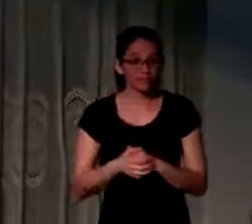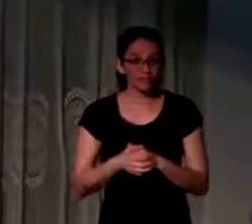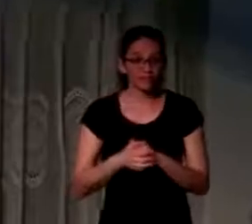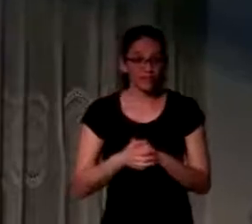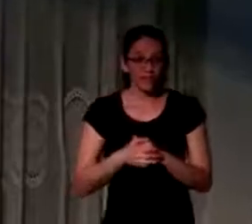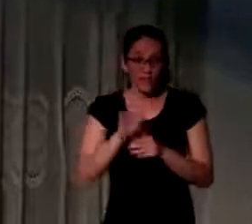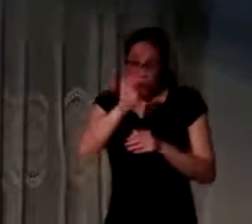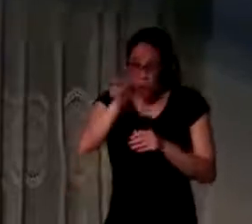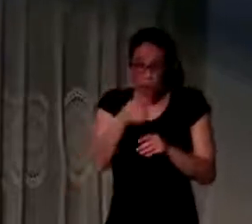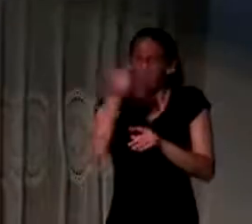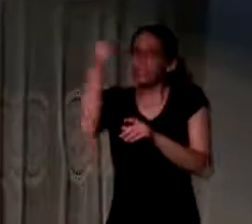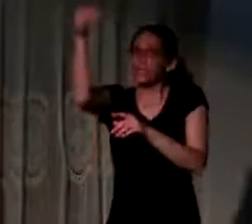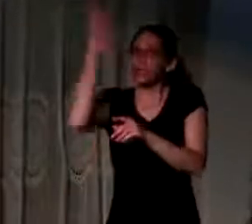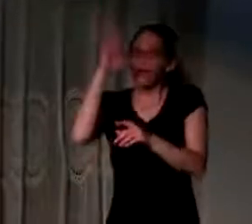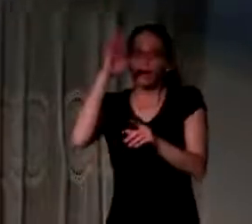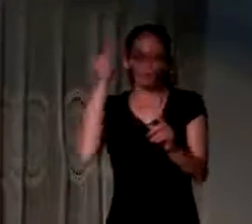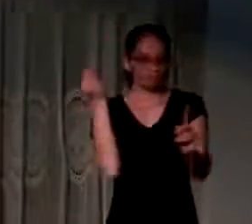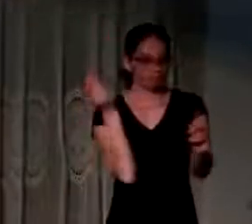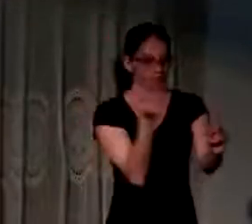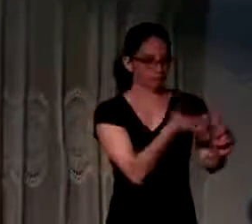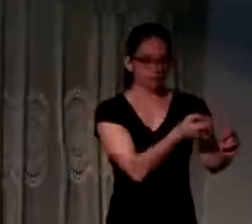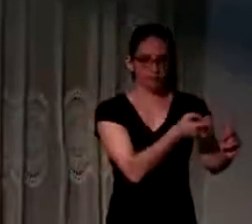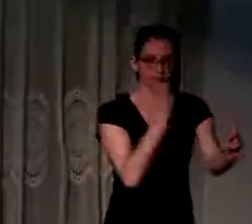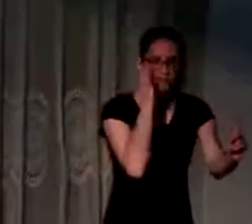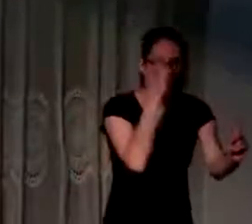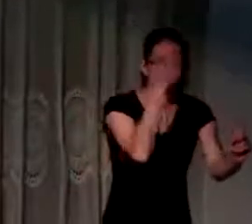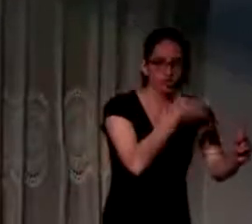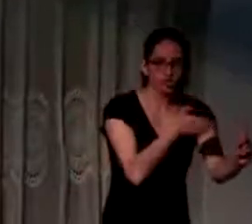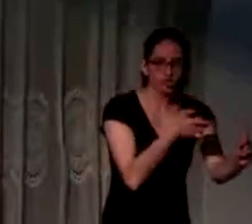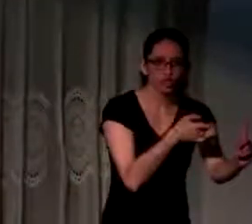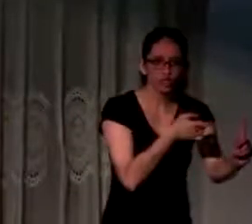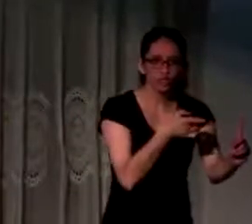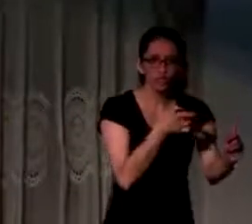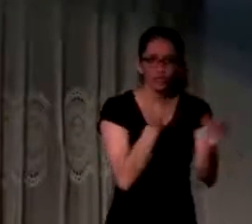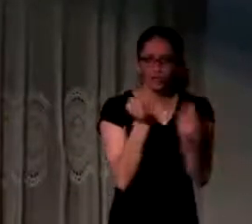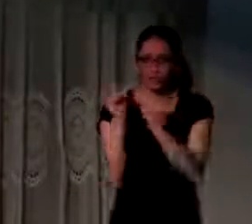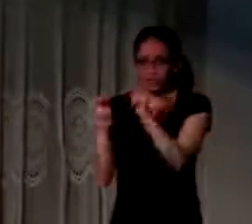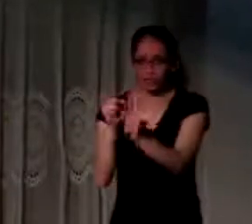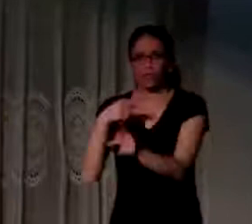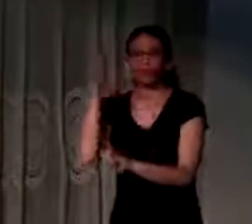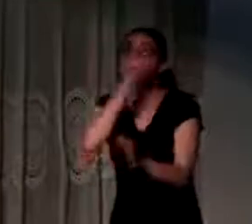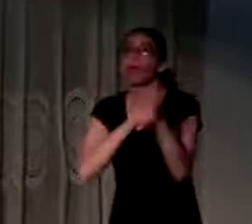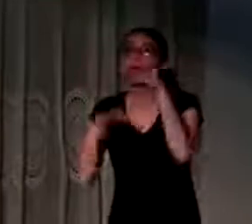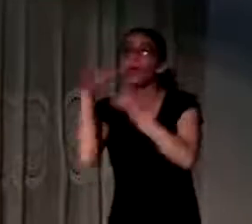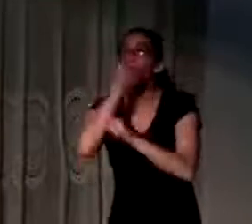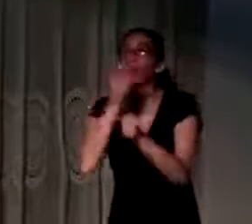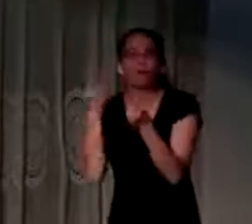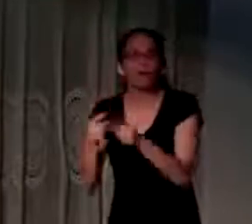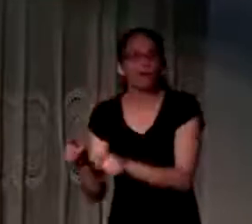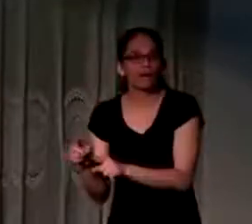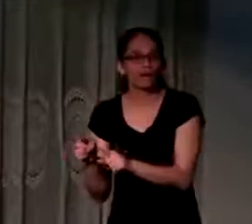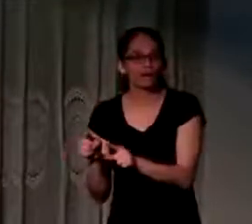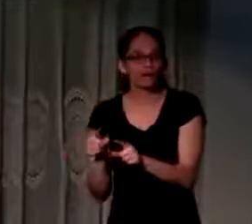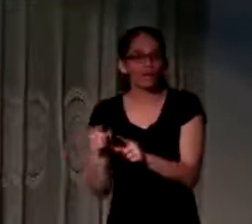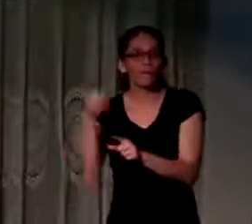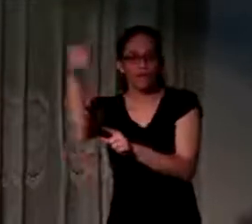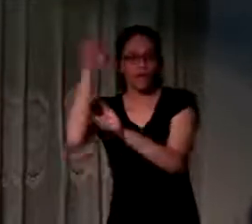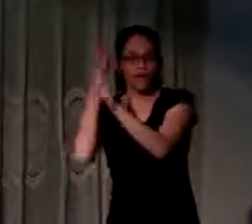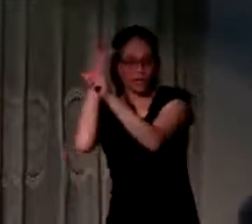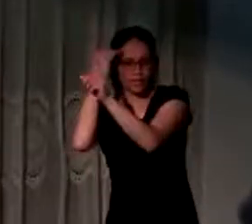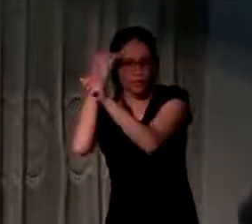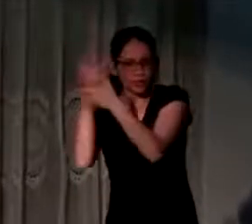Only God can tell the future. Everybody else guesses. But he said to